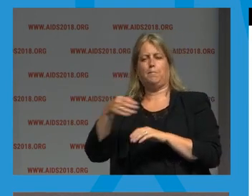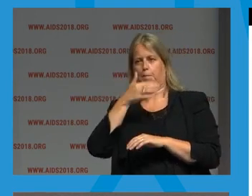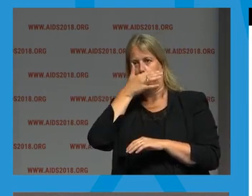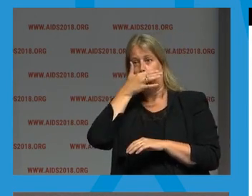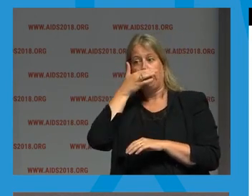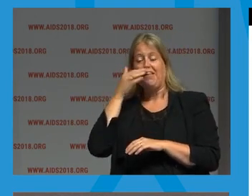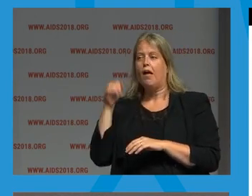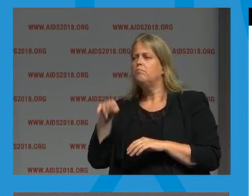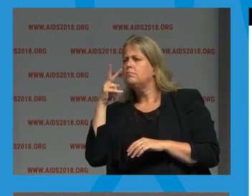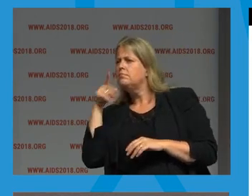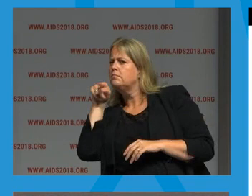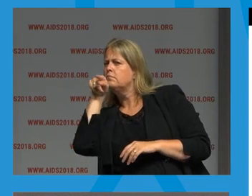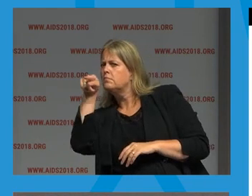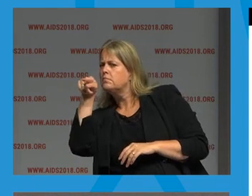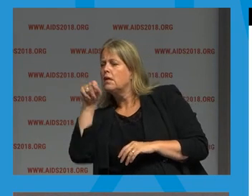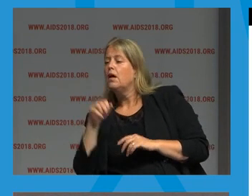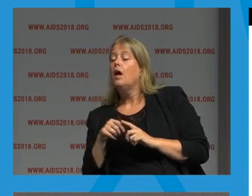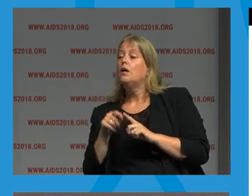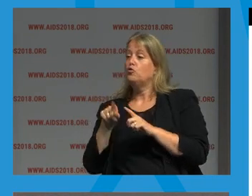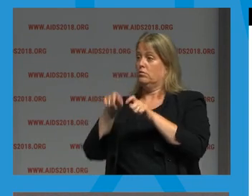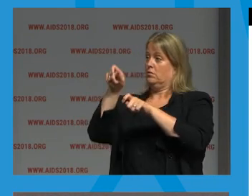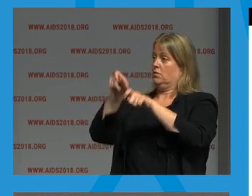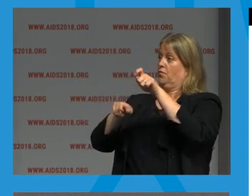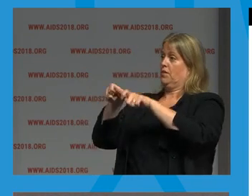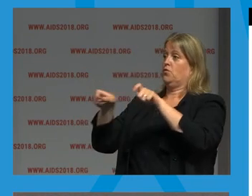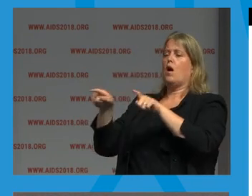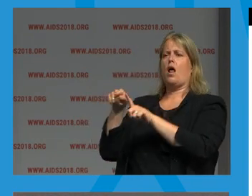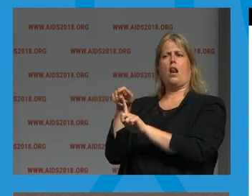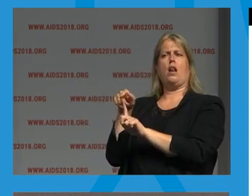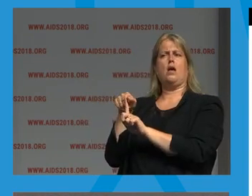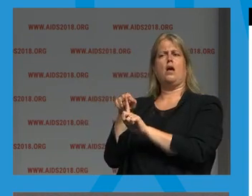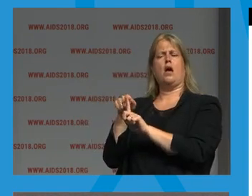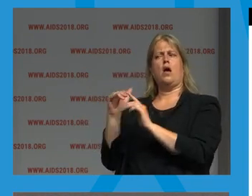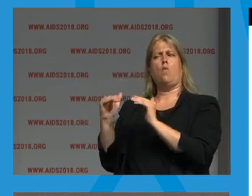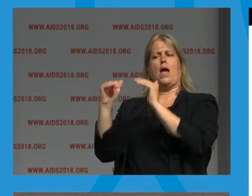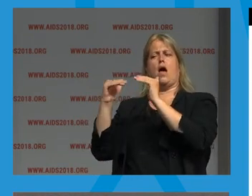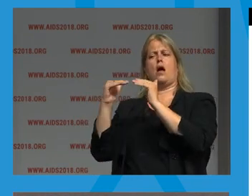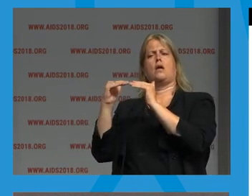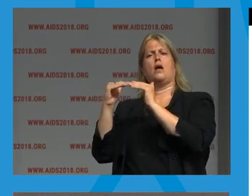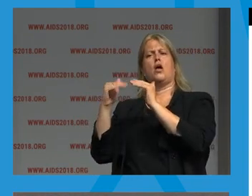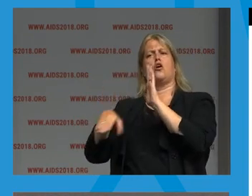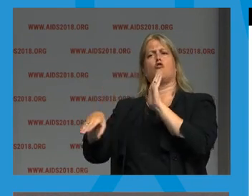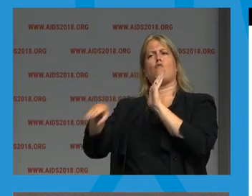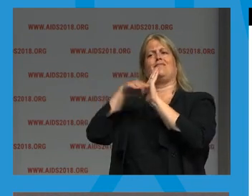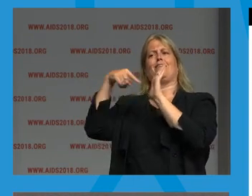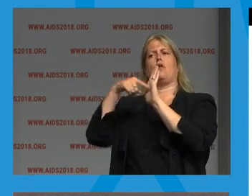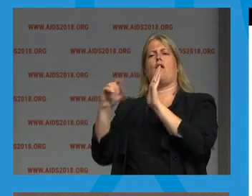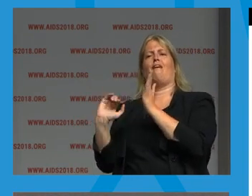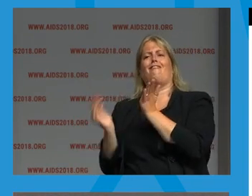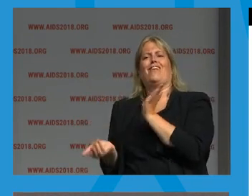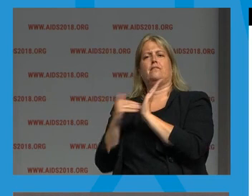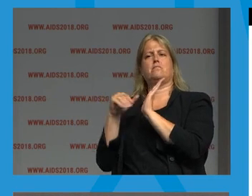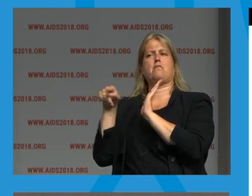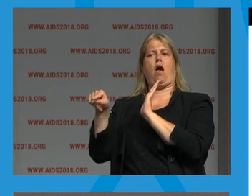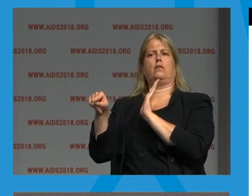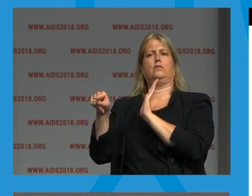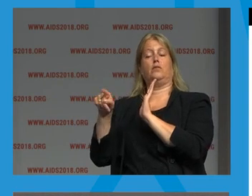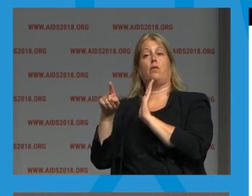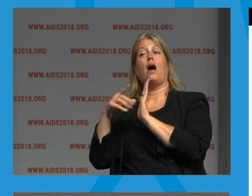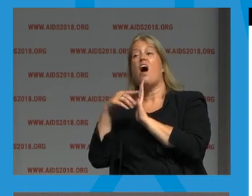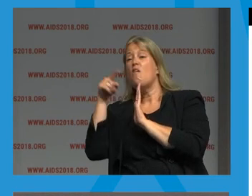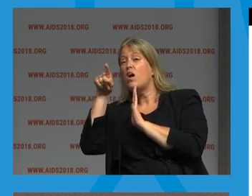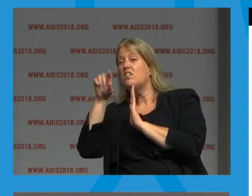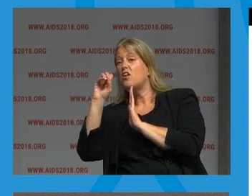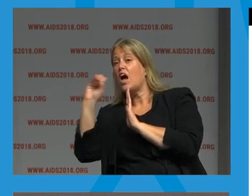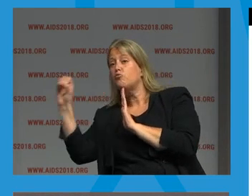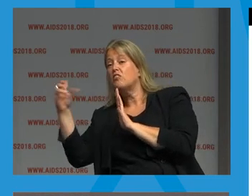at the point where those individuals would have triggered restart with 1,000 copies for 4 weeks. And